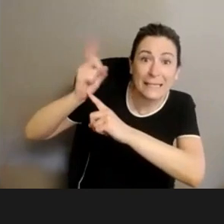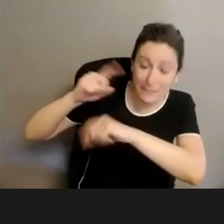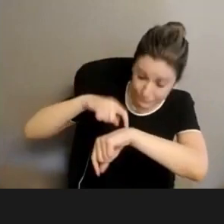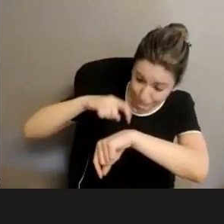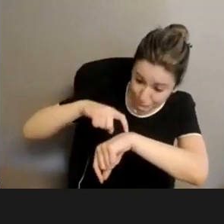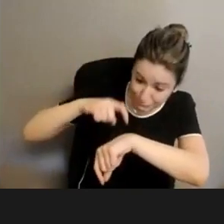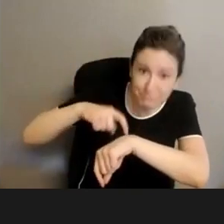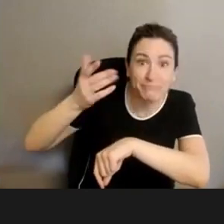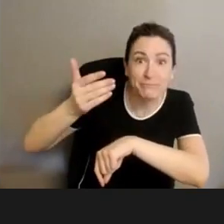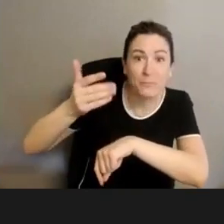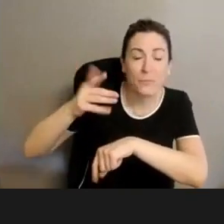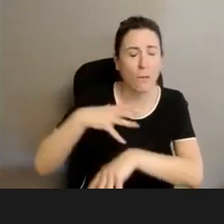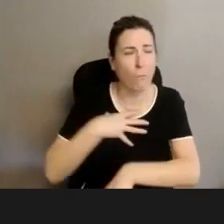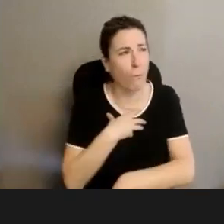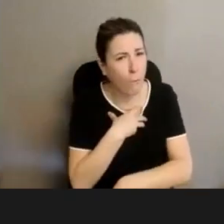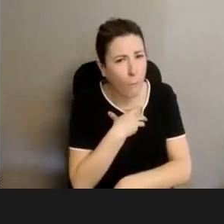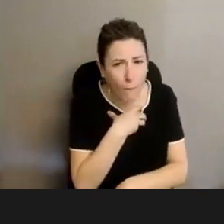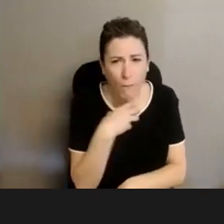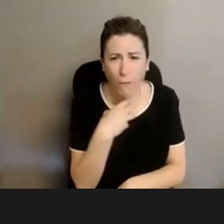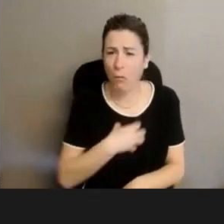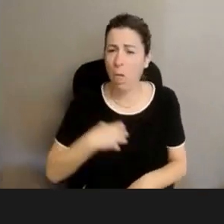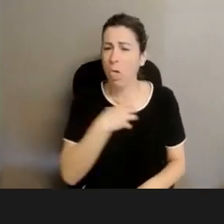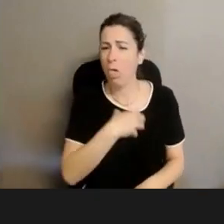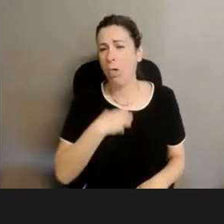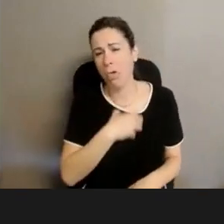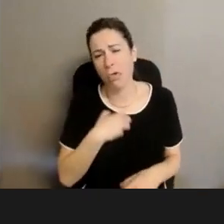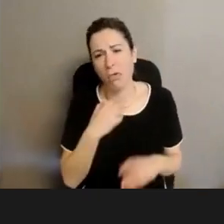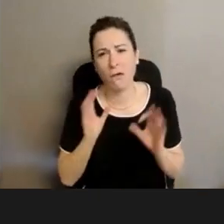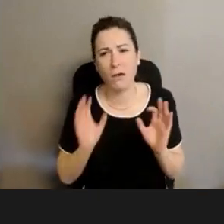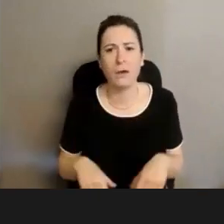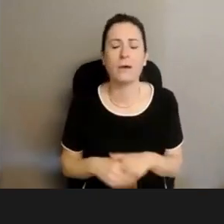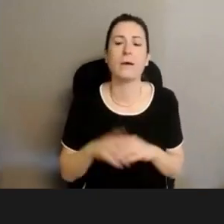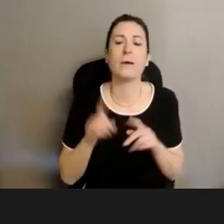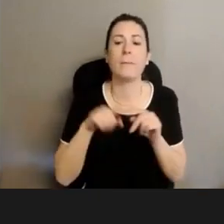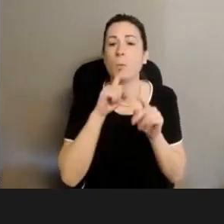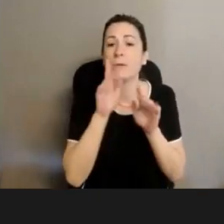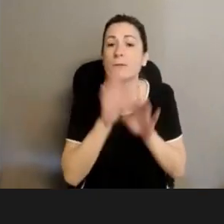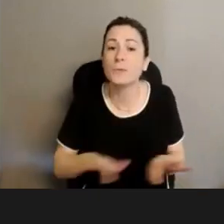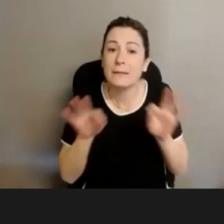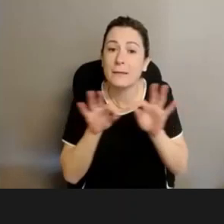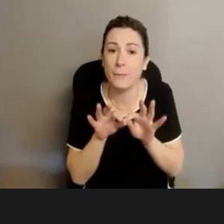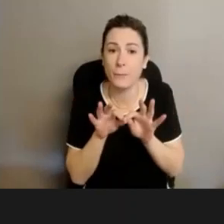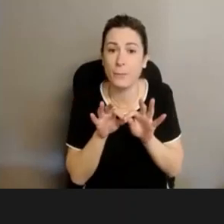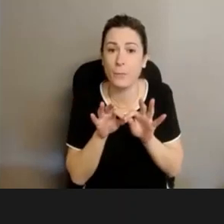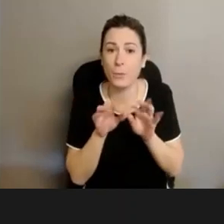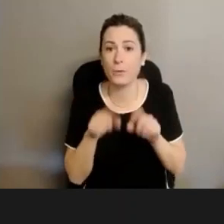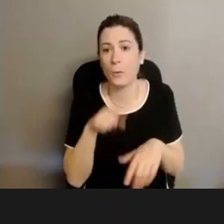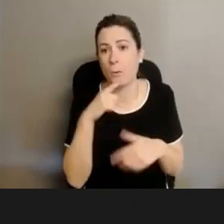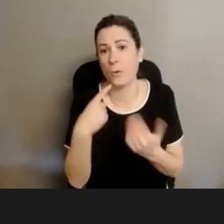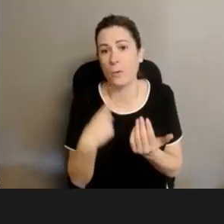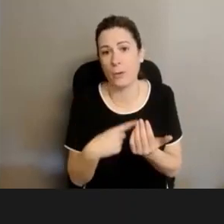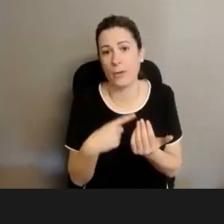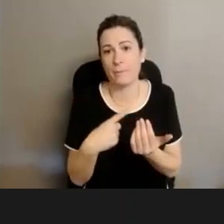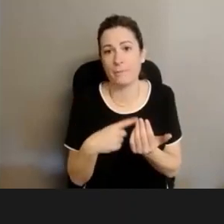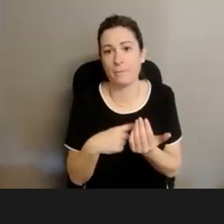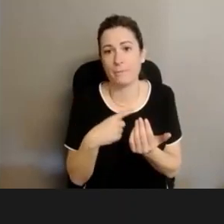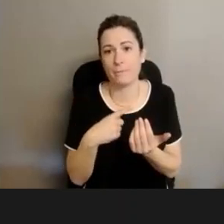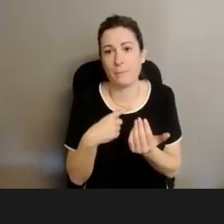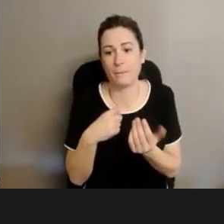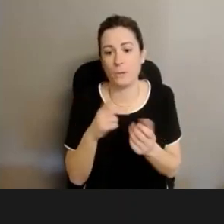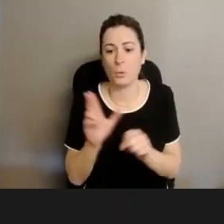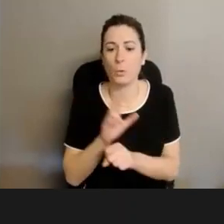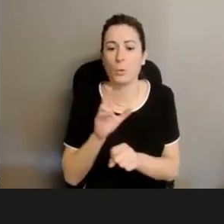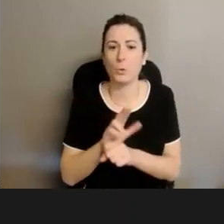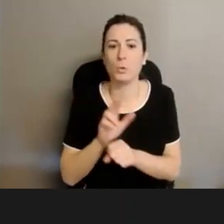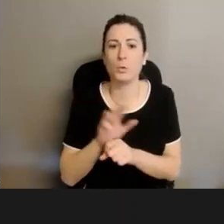One of the things that's really important, though, as we look at, you know, this through West Coast Leaf's gendered lens that they brought